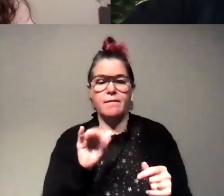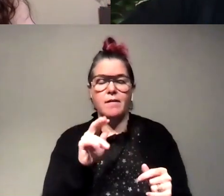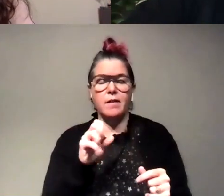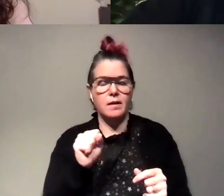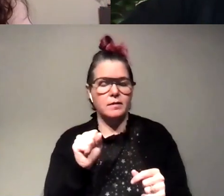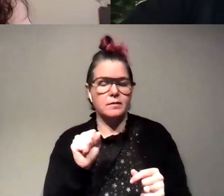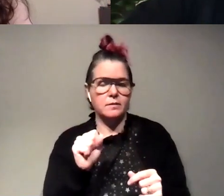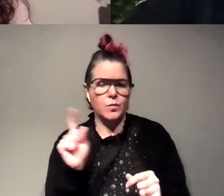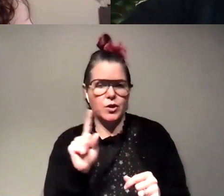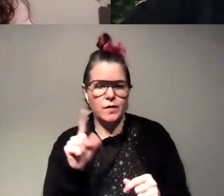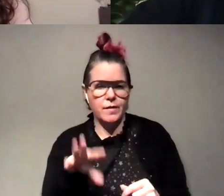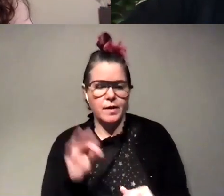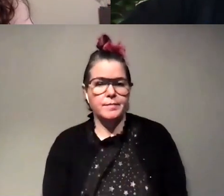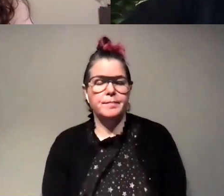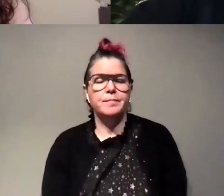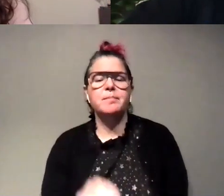um